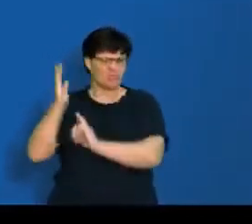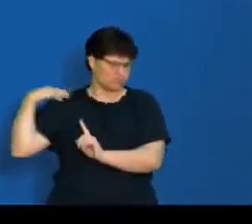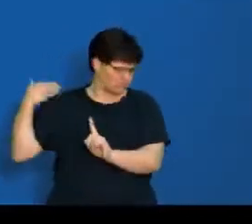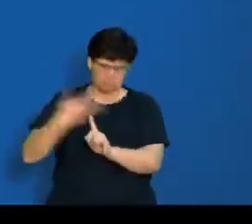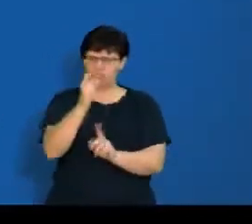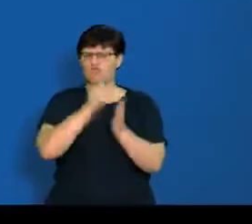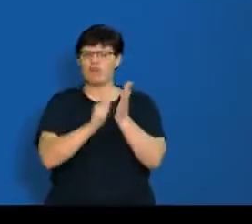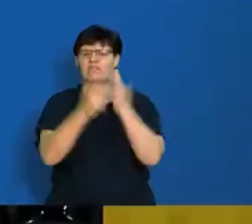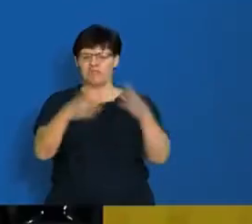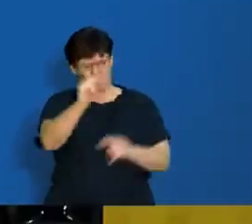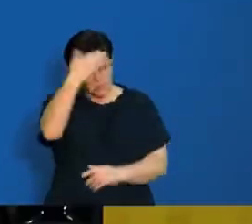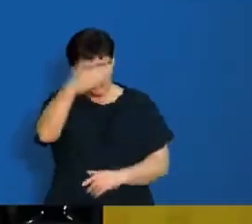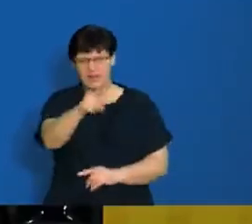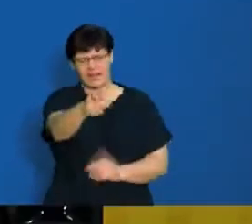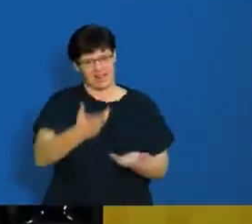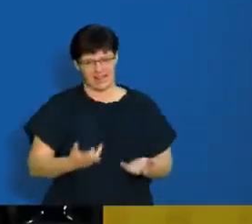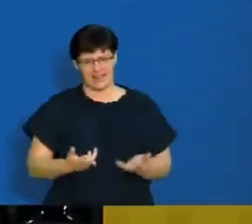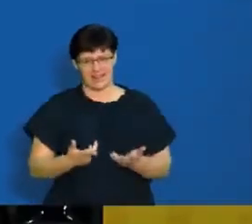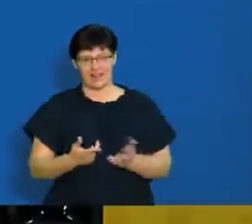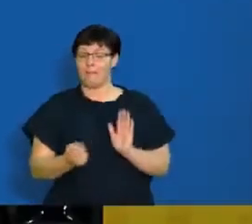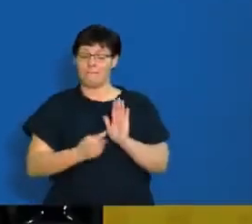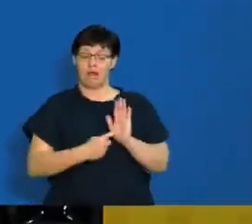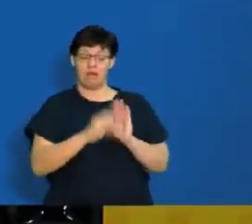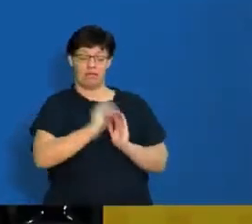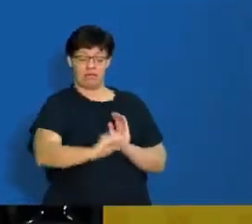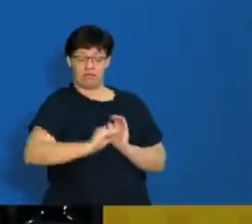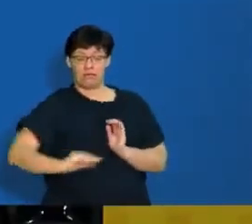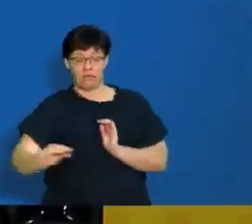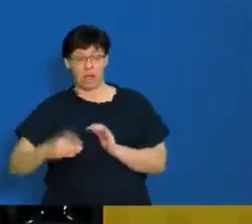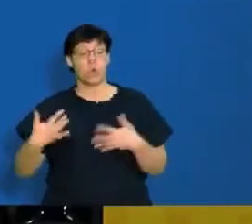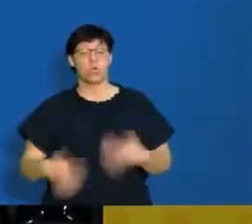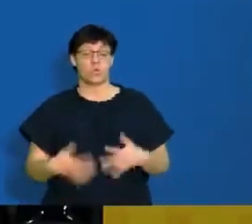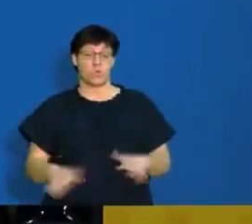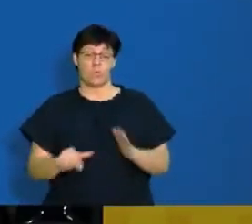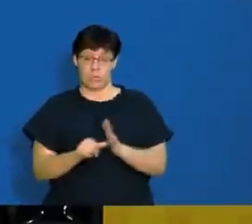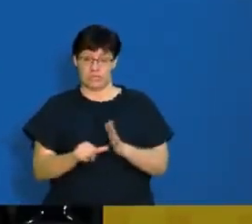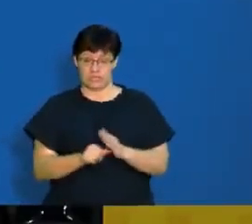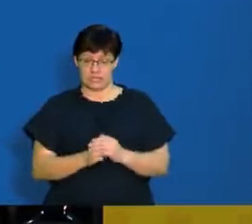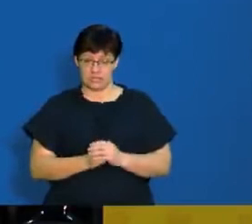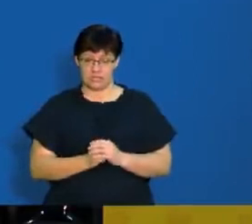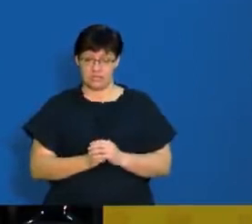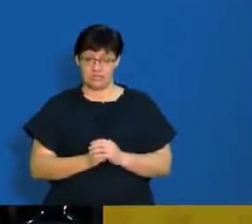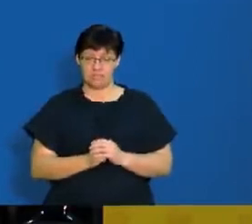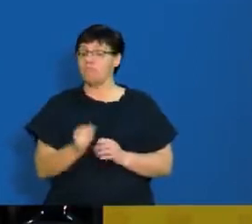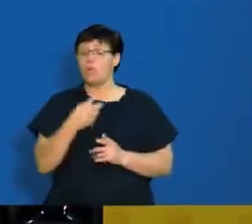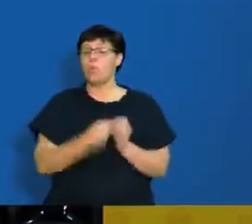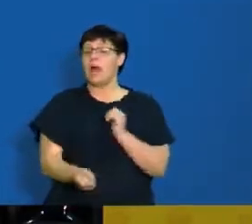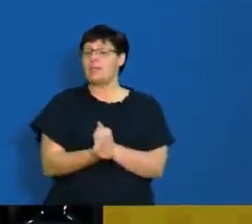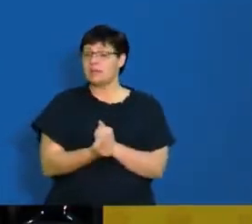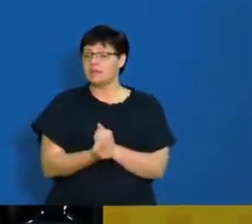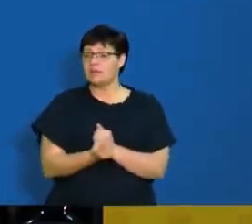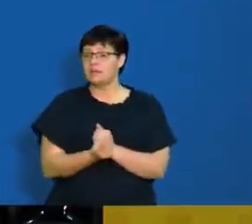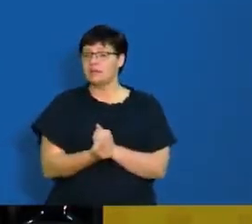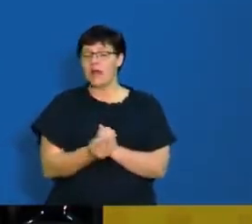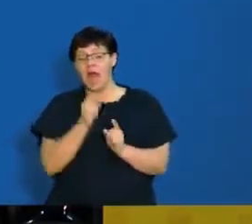time. You know that mark allocation is very important. So what will often happen is that the instruction word